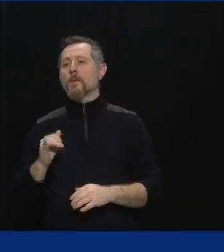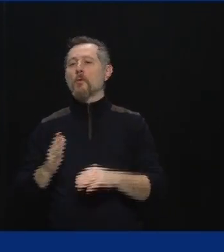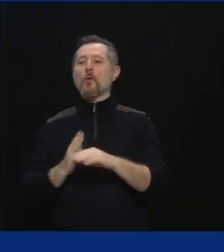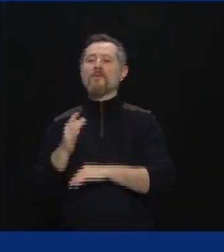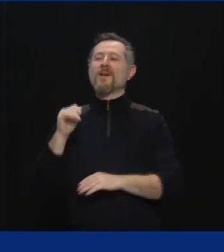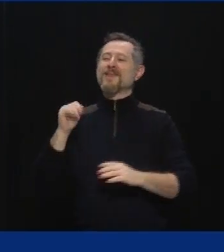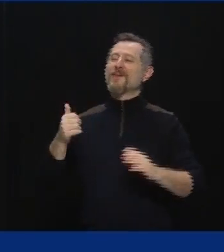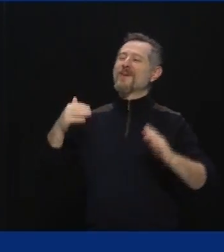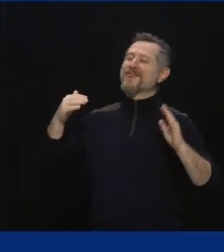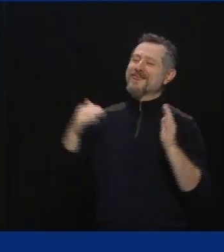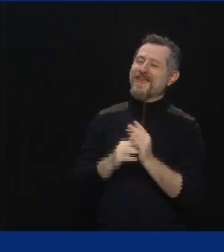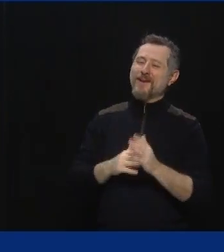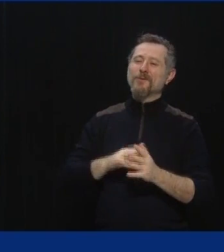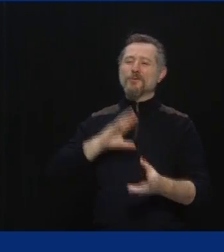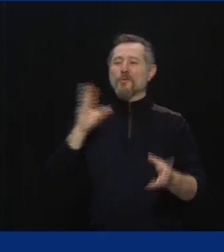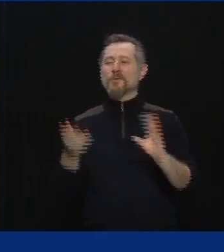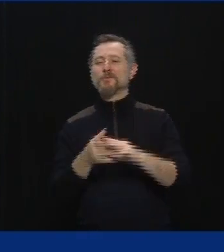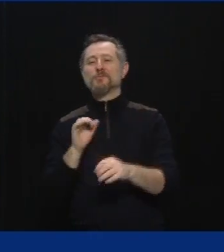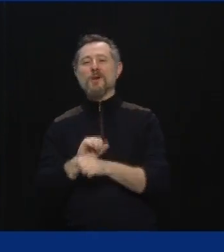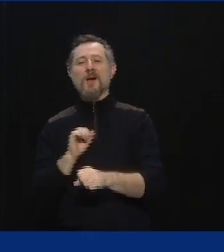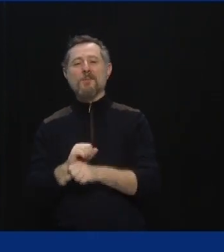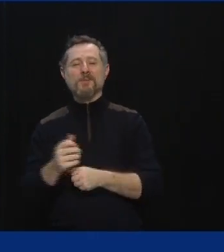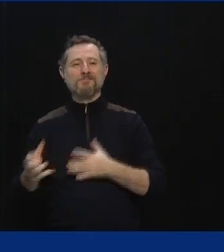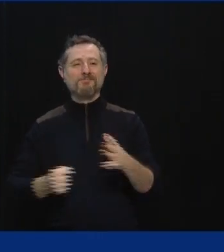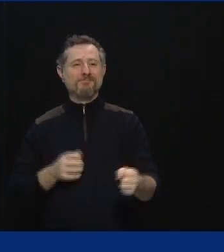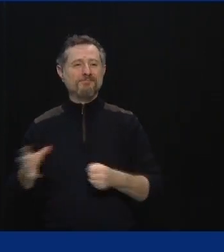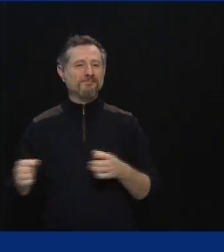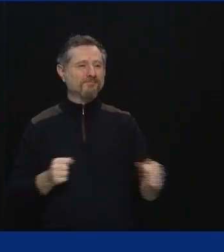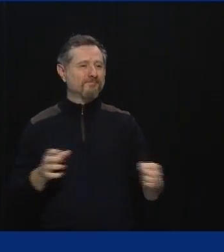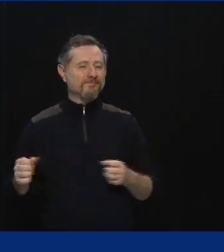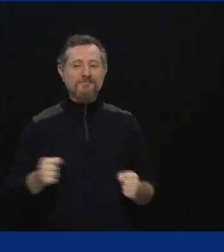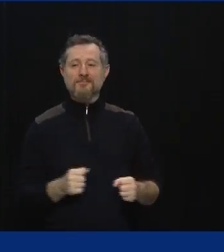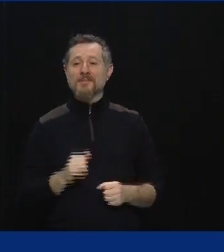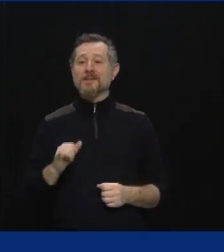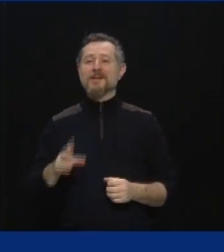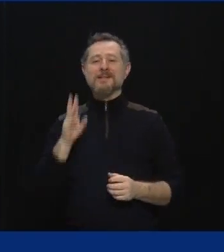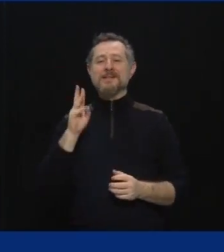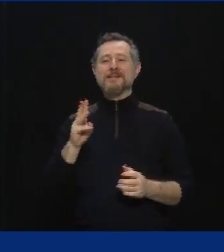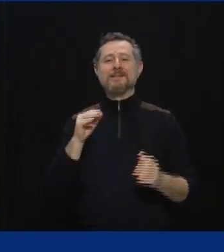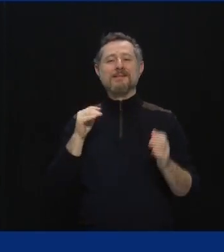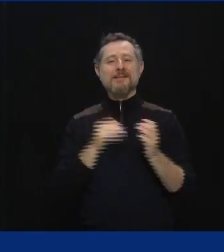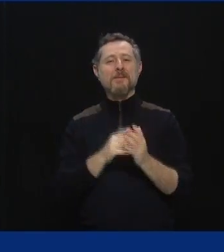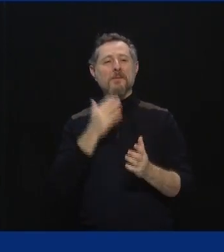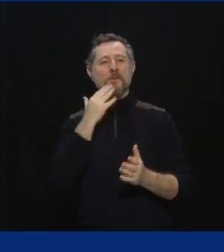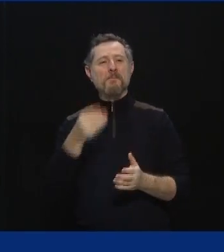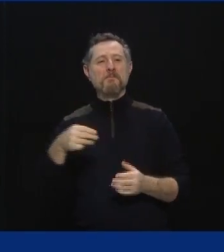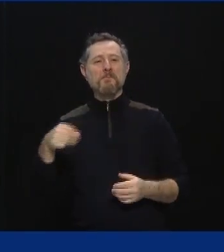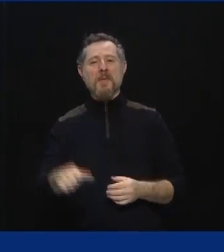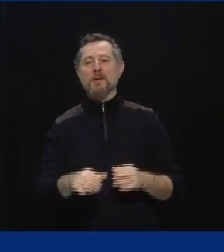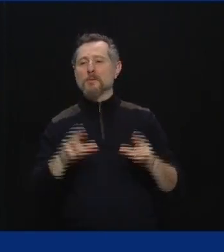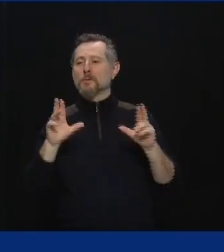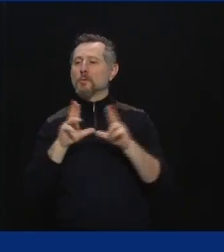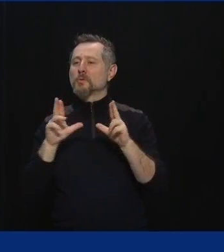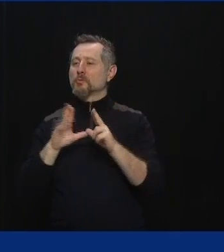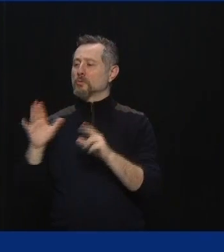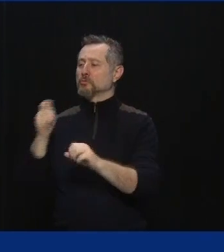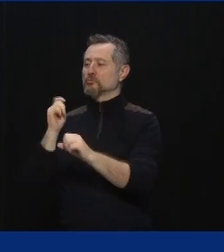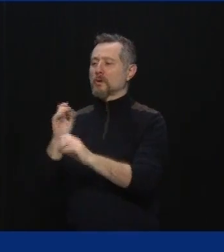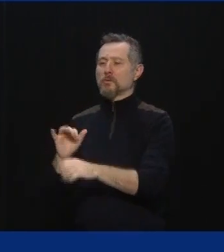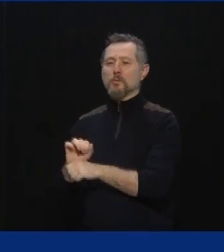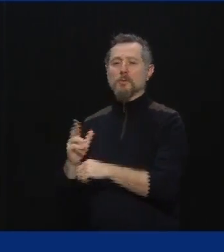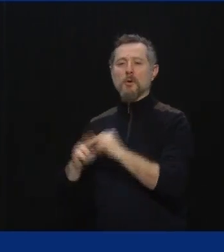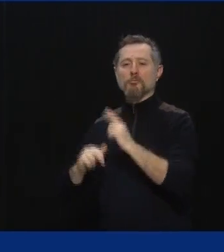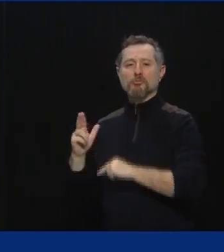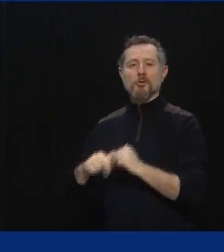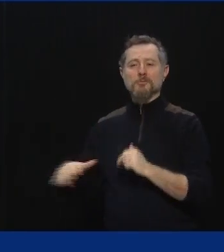local total jobs created and more than 6,000 good-paying union construction jobs. There will be a